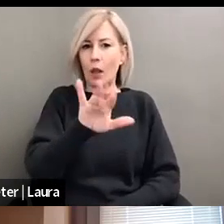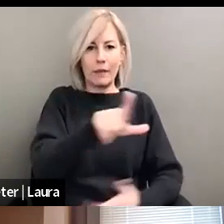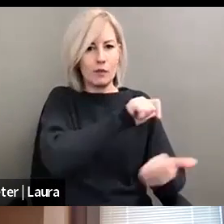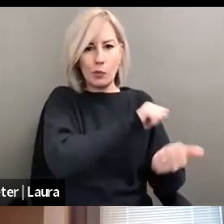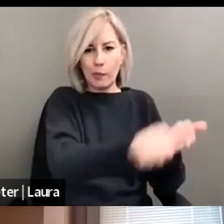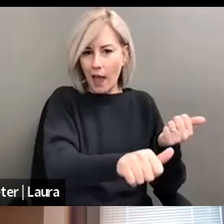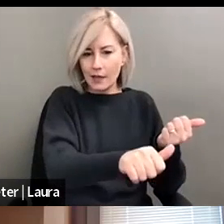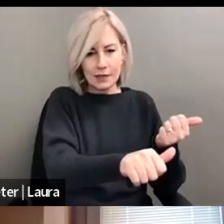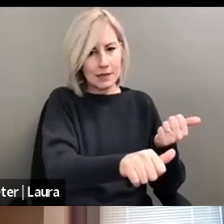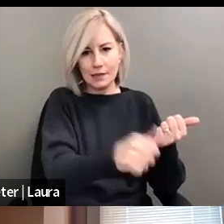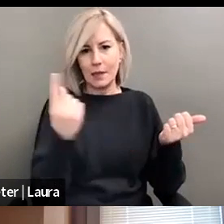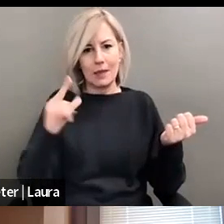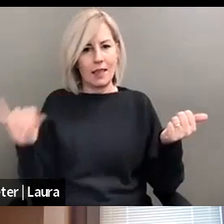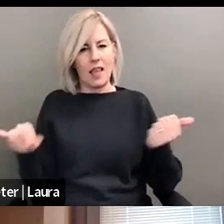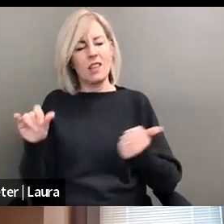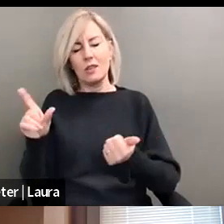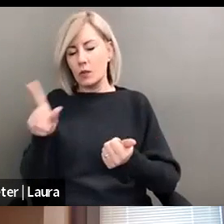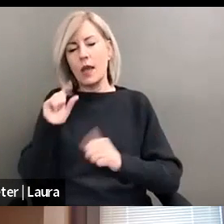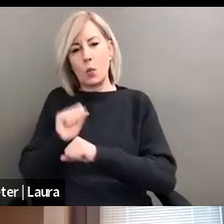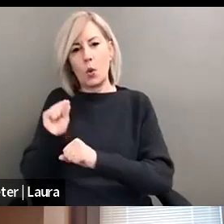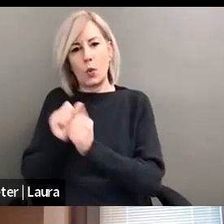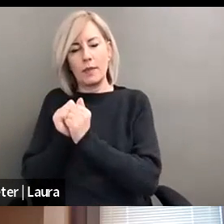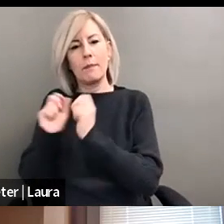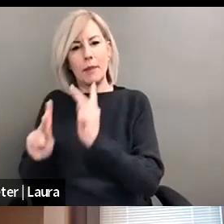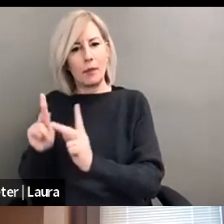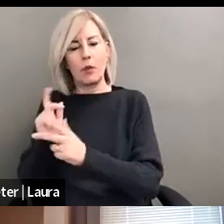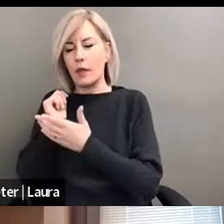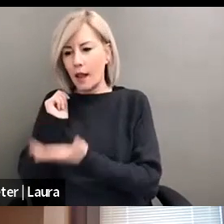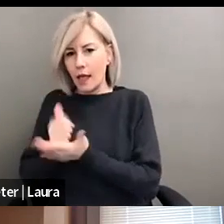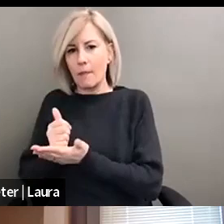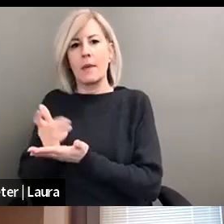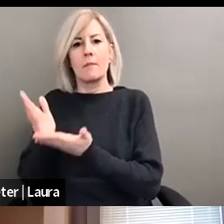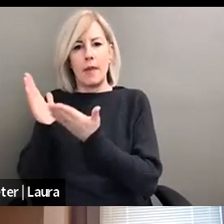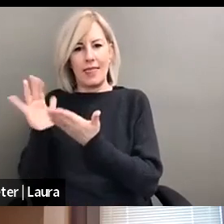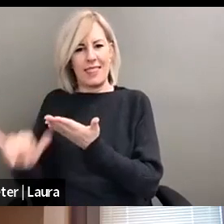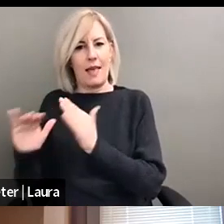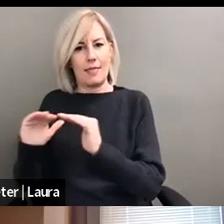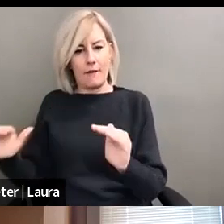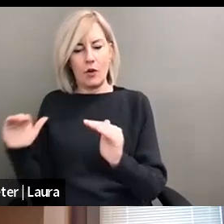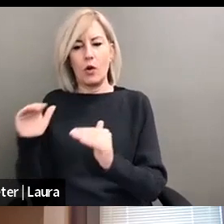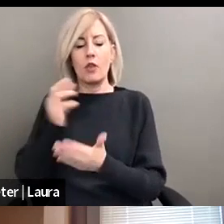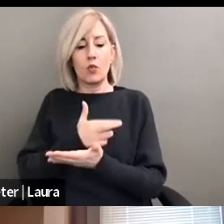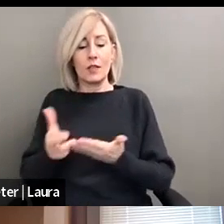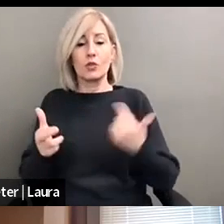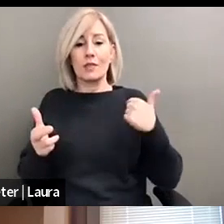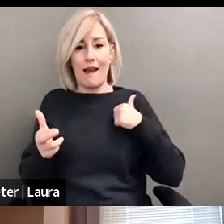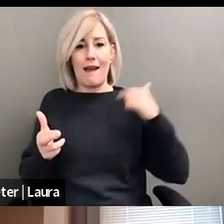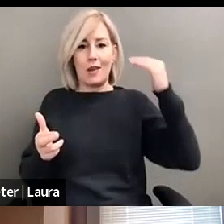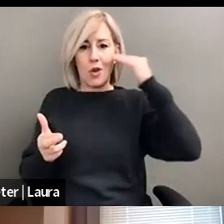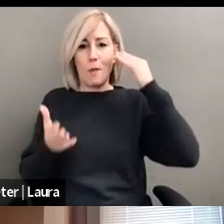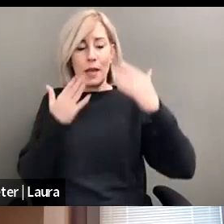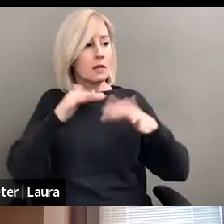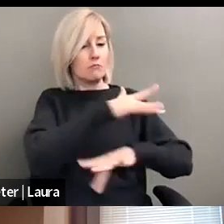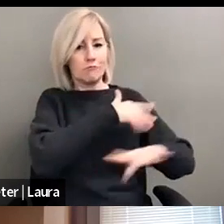pass, something like that. You can work with people where they are and with the resources that because you've been out in the